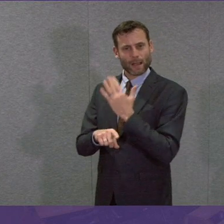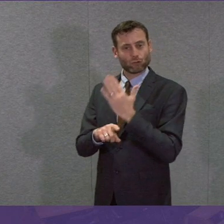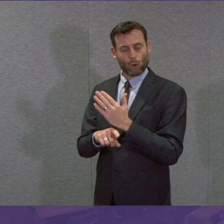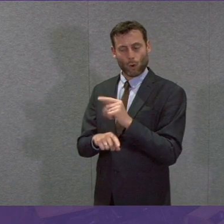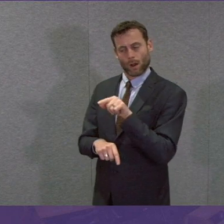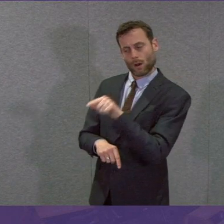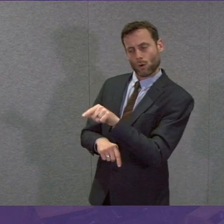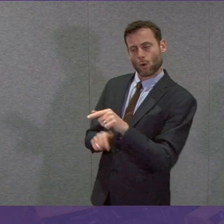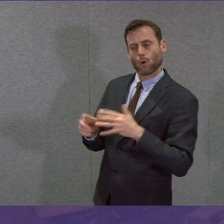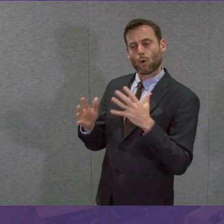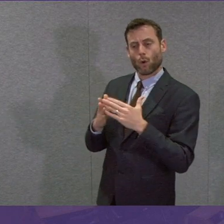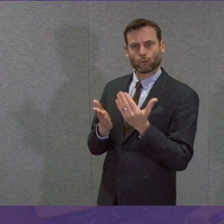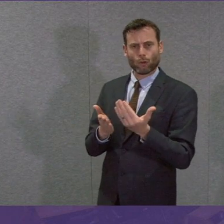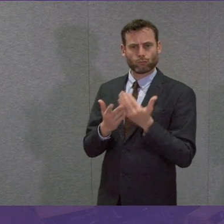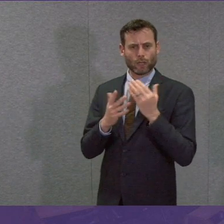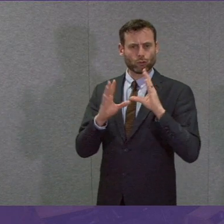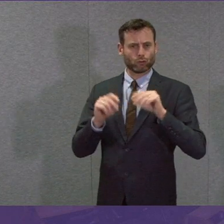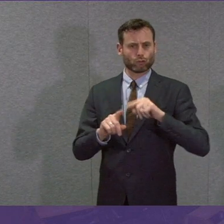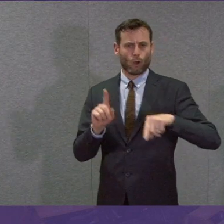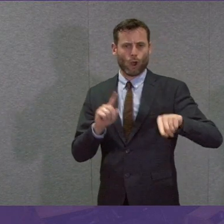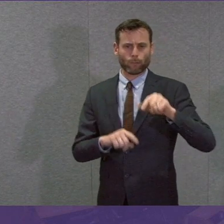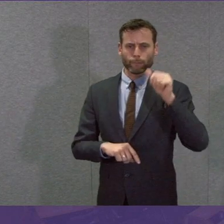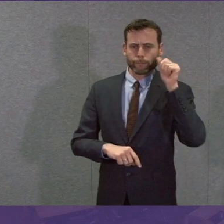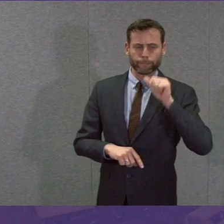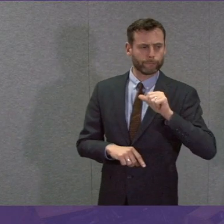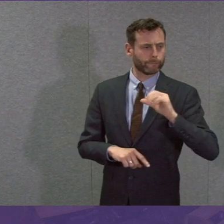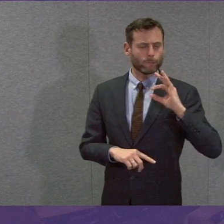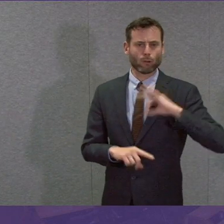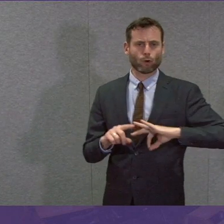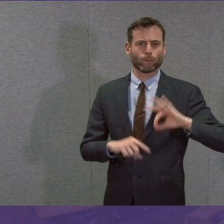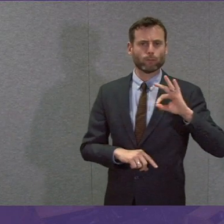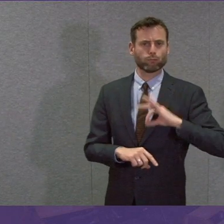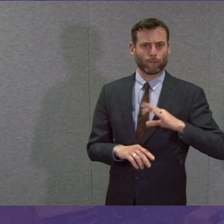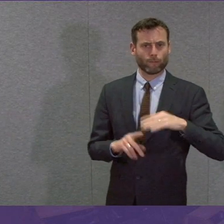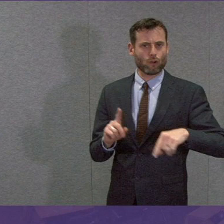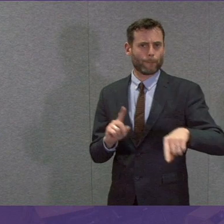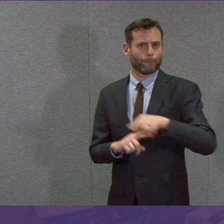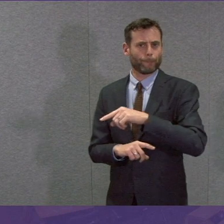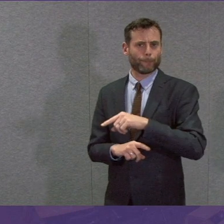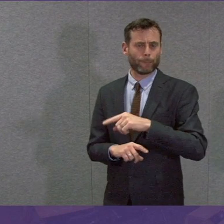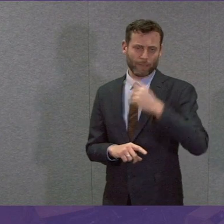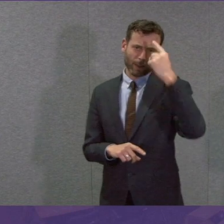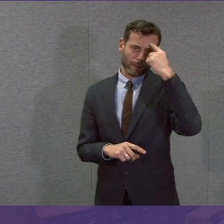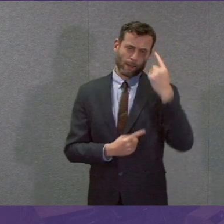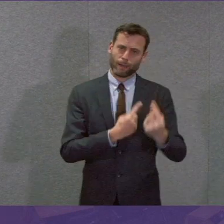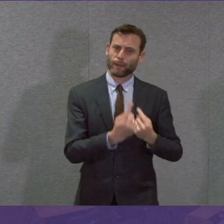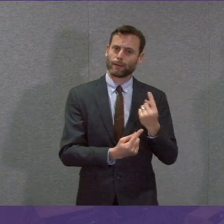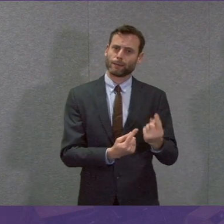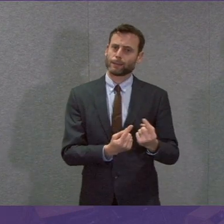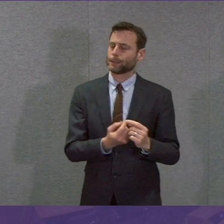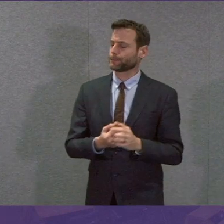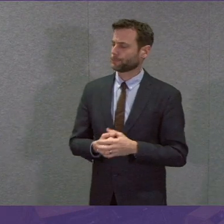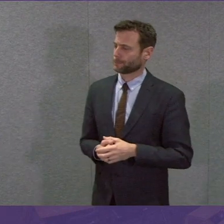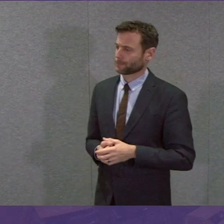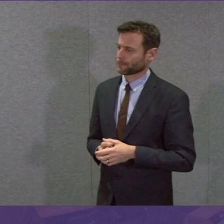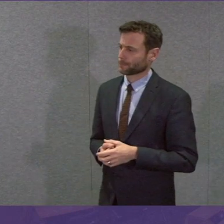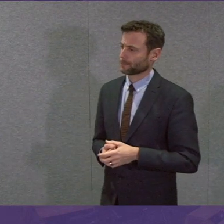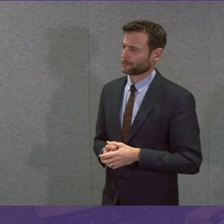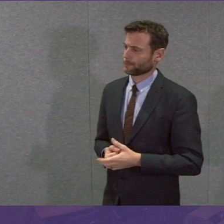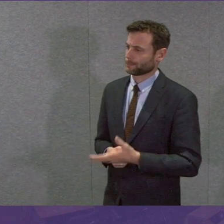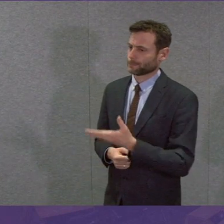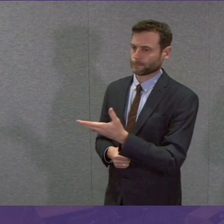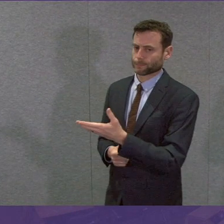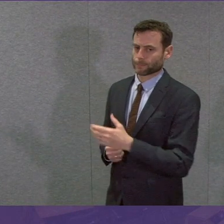those and certainly deal with those who are unscrupulous at this difficult time? Michael